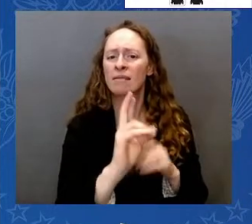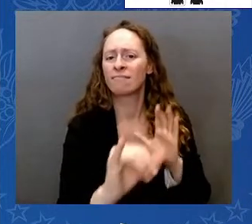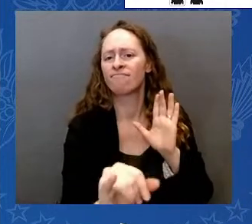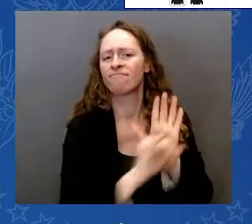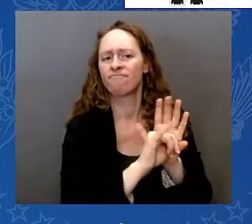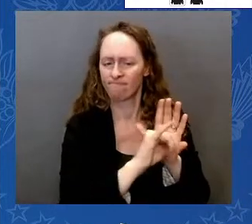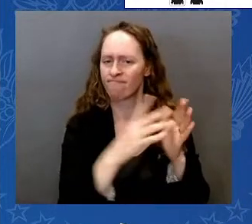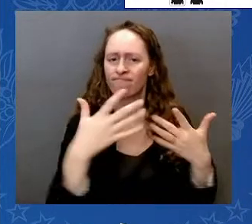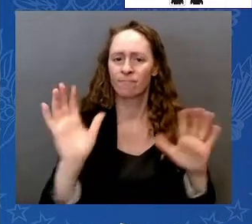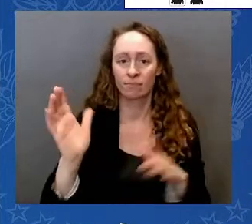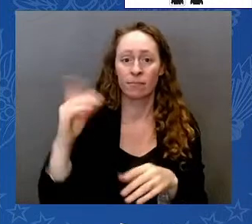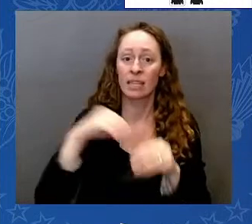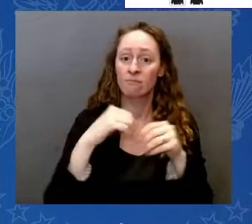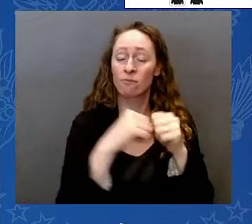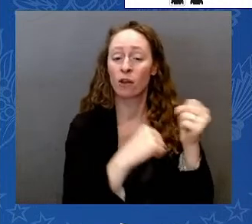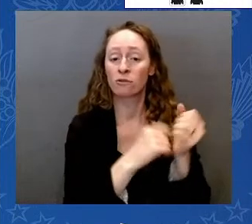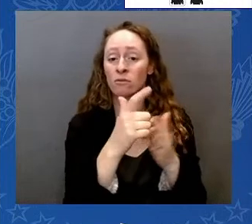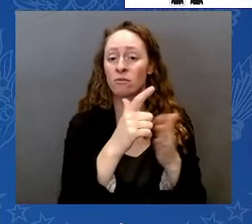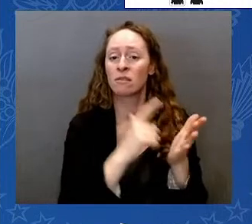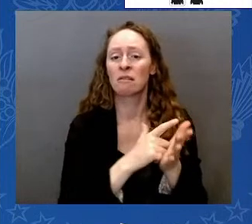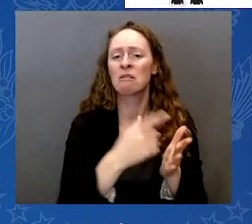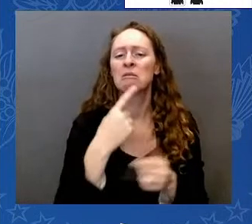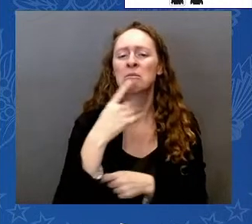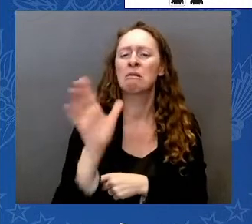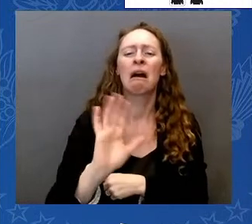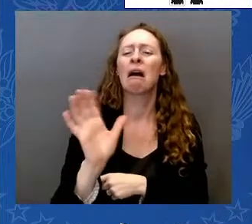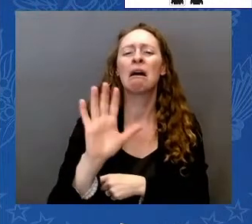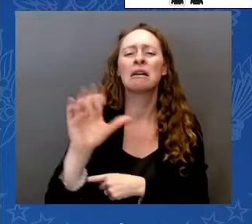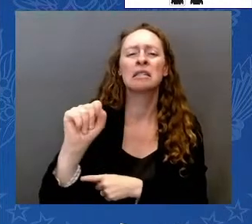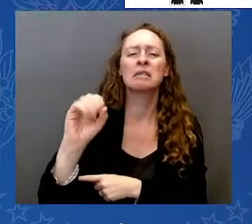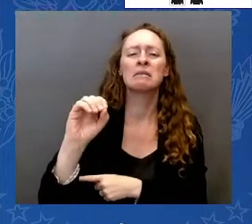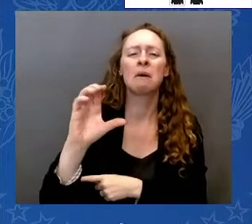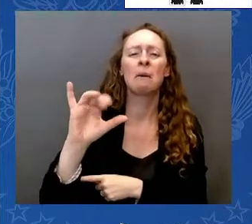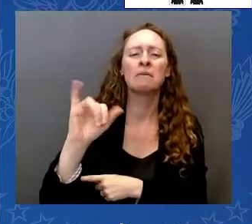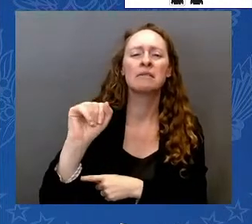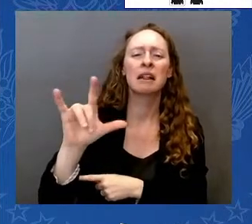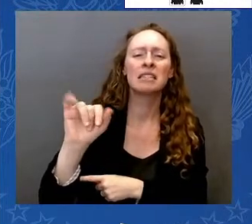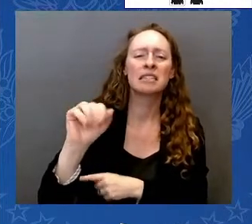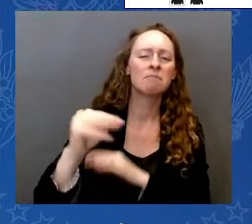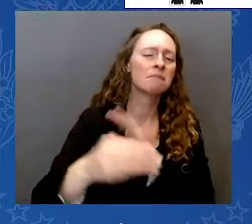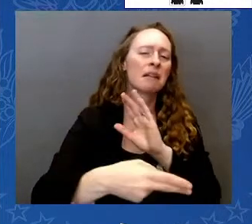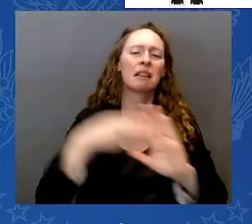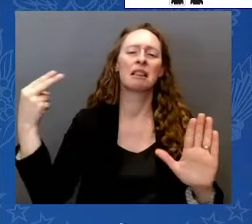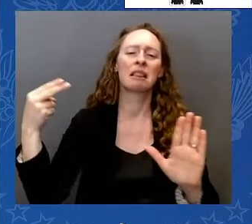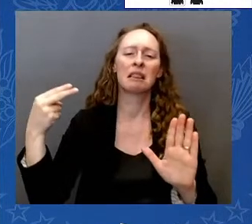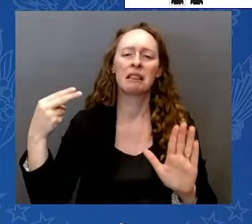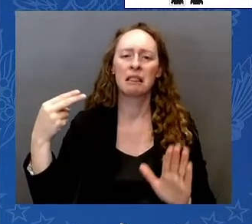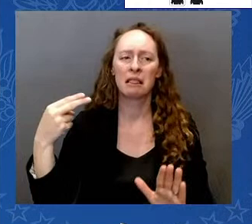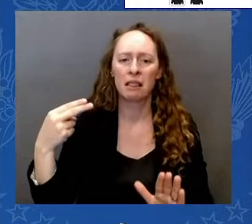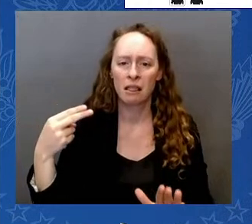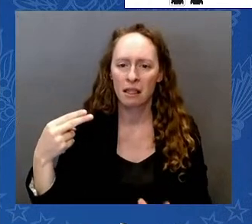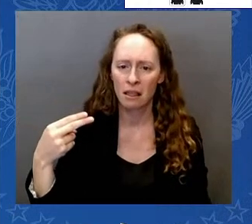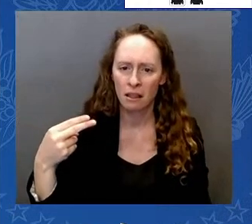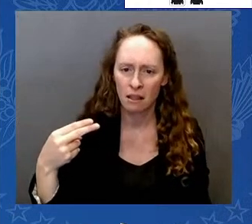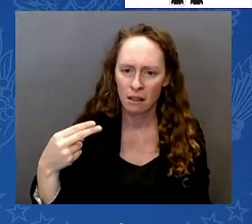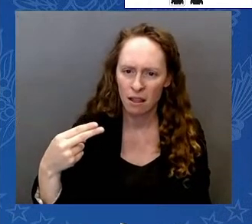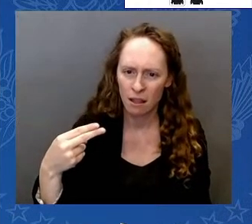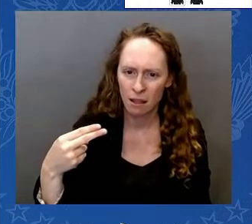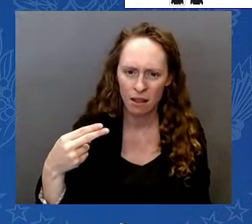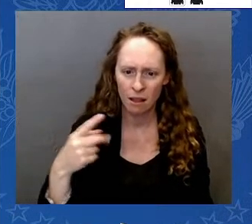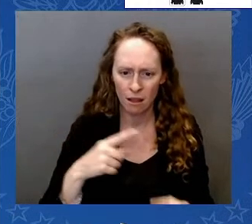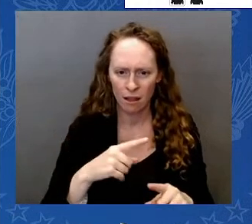goes through all of Republicans, the most conservative Republicans who call it socialism, and how they're asking for it. A guy named Paul